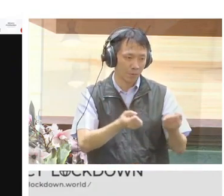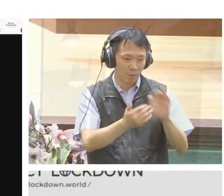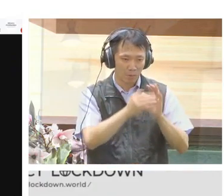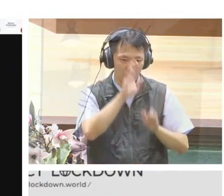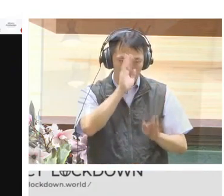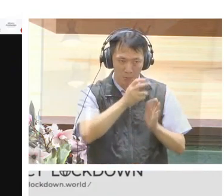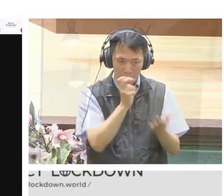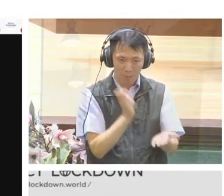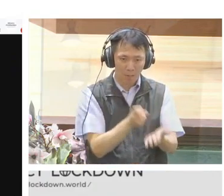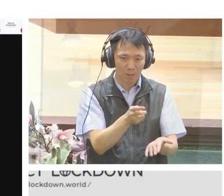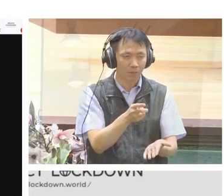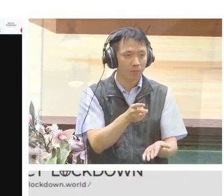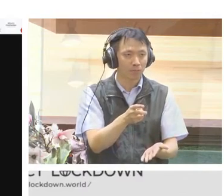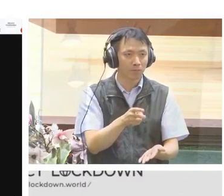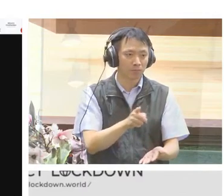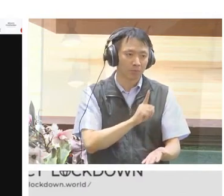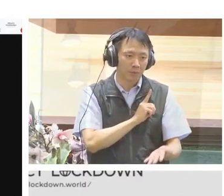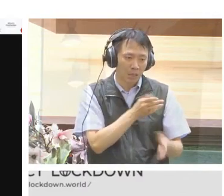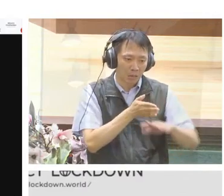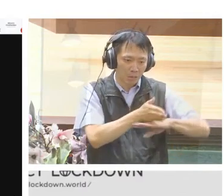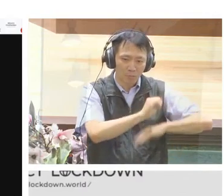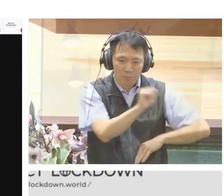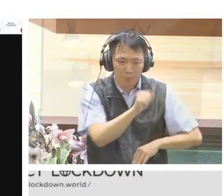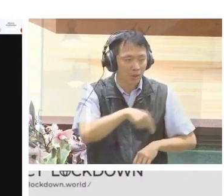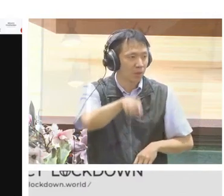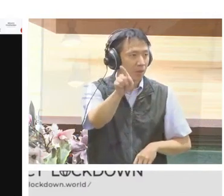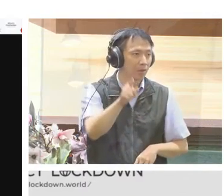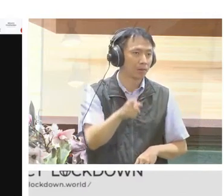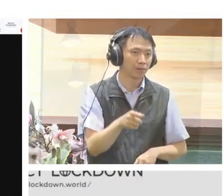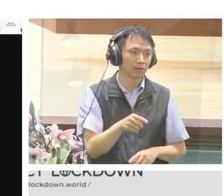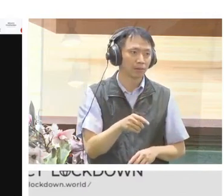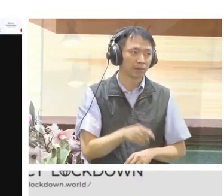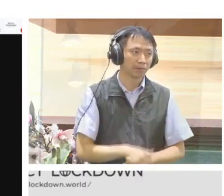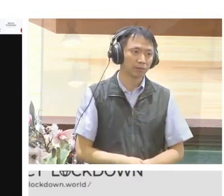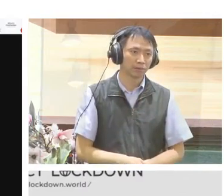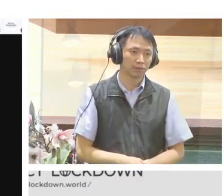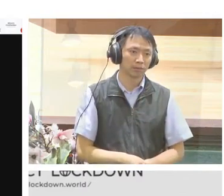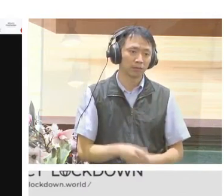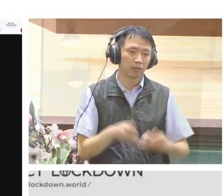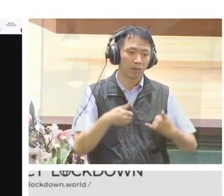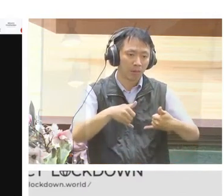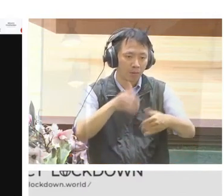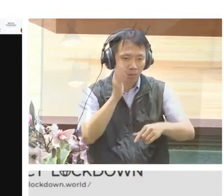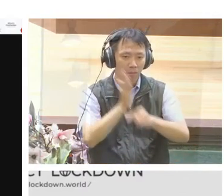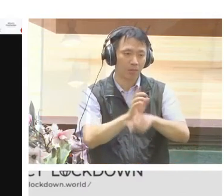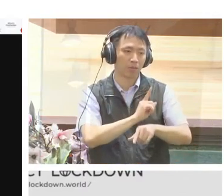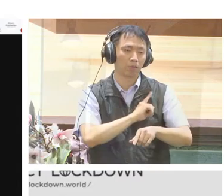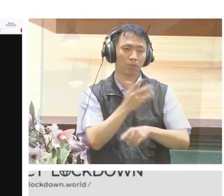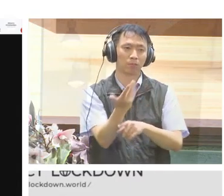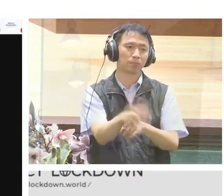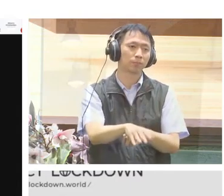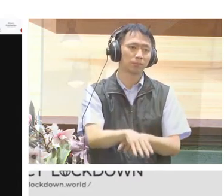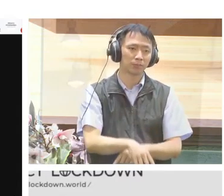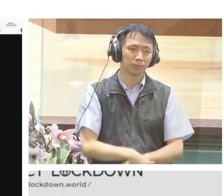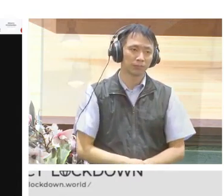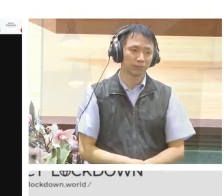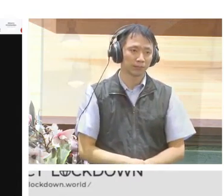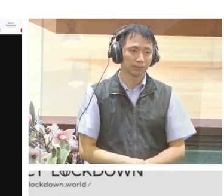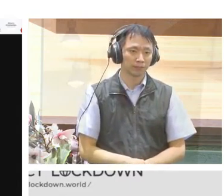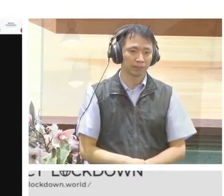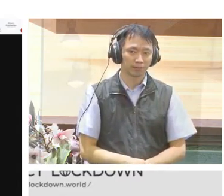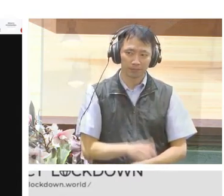And a similar thing, too, was in terms of stringent measures, was that marketplaces, people were